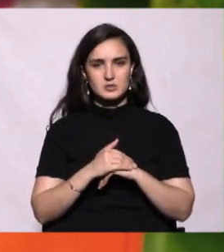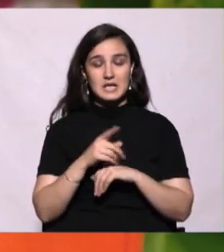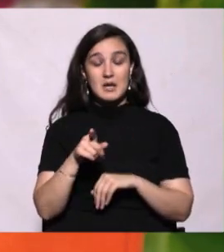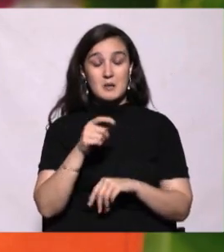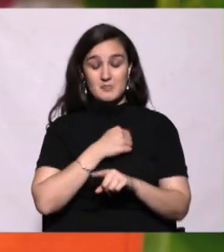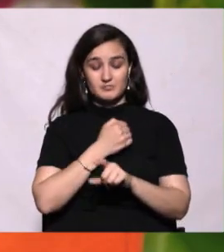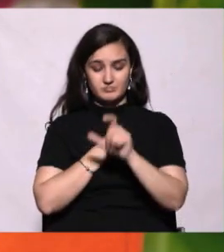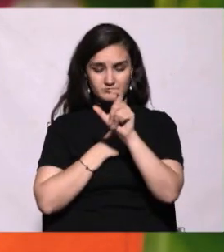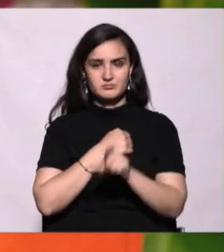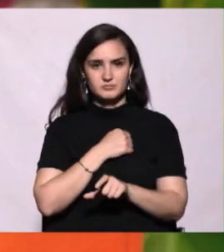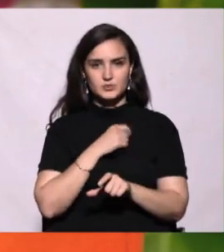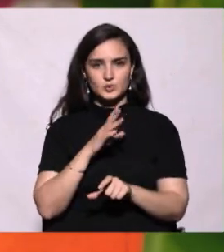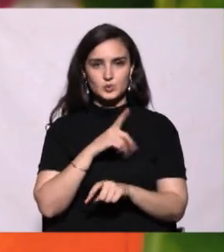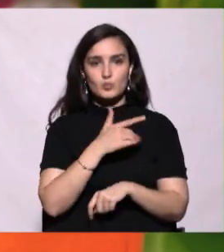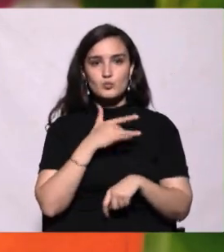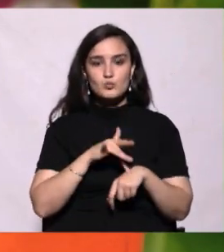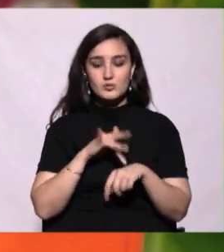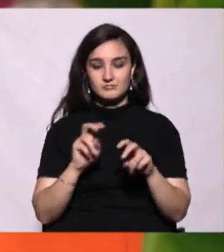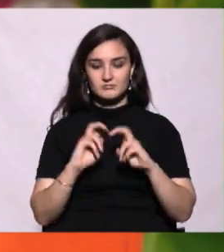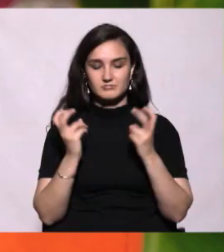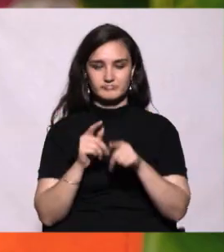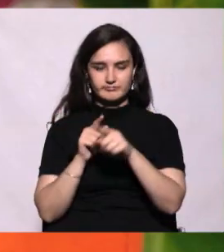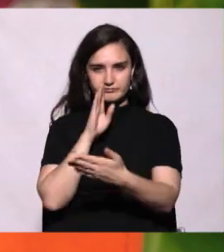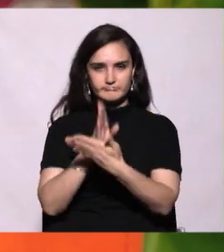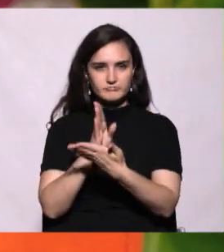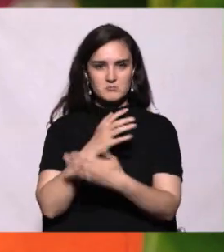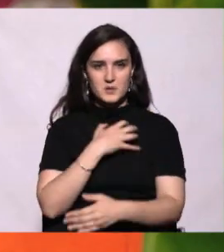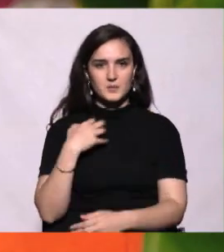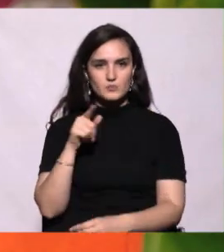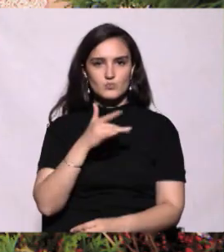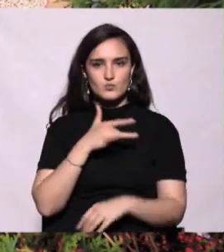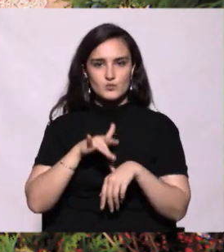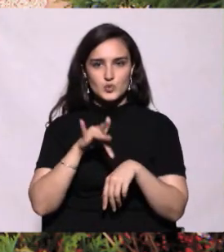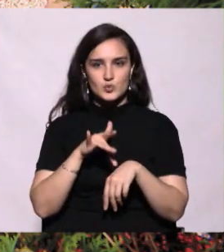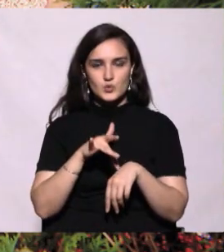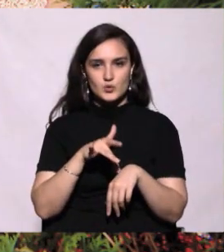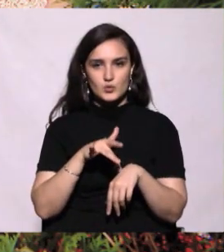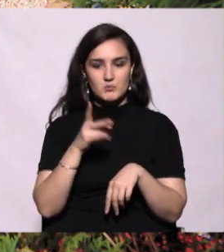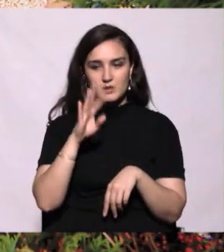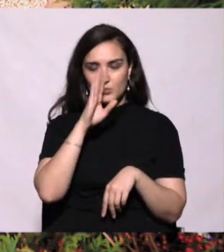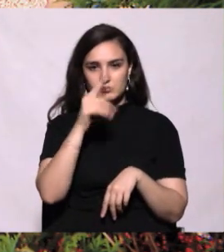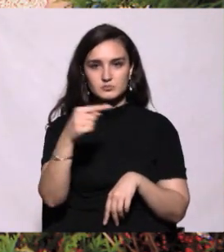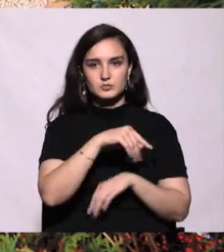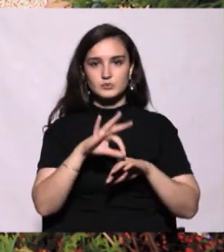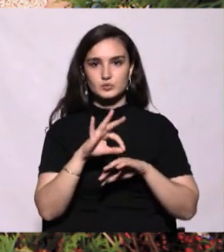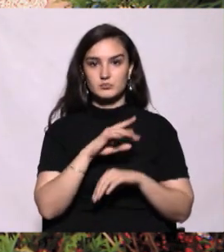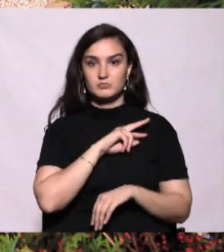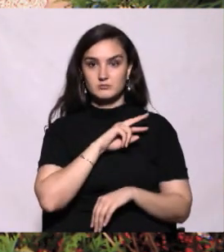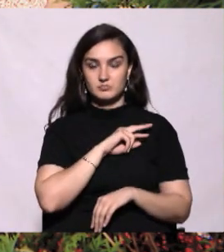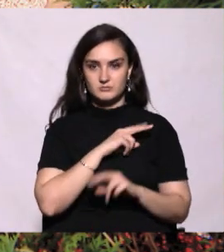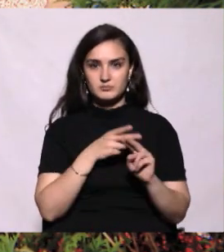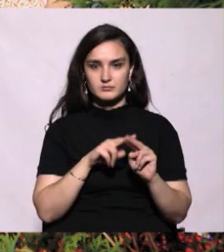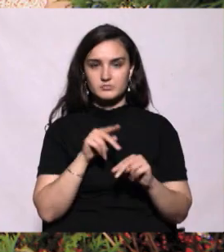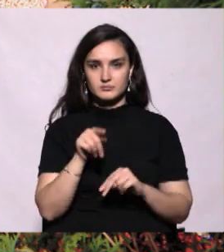most famous knight from the Round Table. He is the second in command, and many adventures